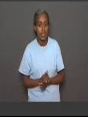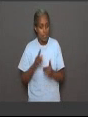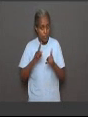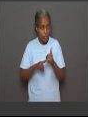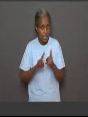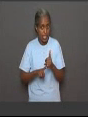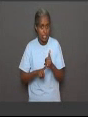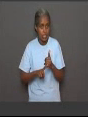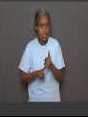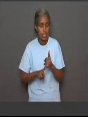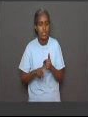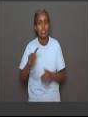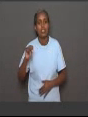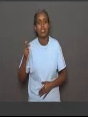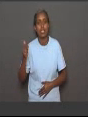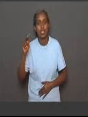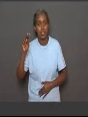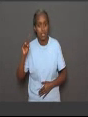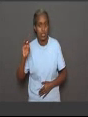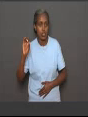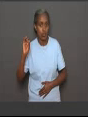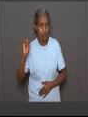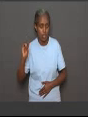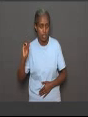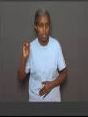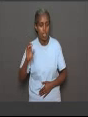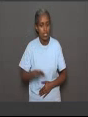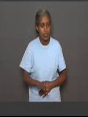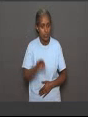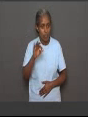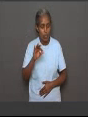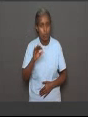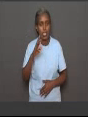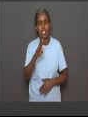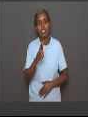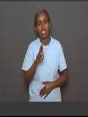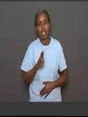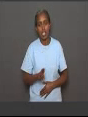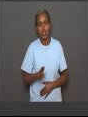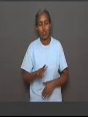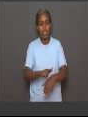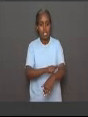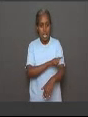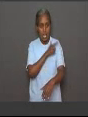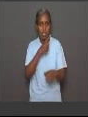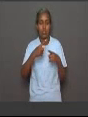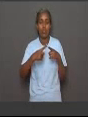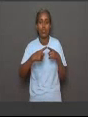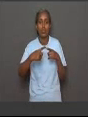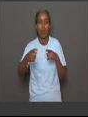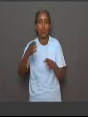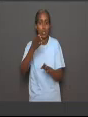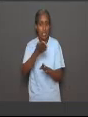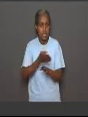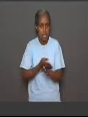Finally, the tangent of theta is found by the ratio of the length of the opposite